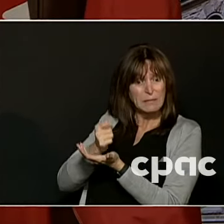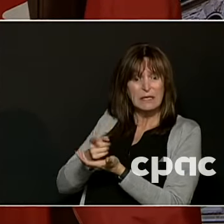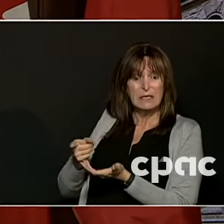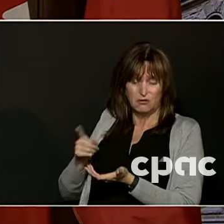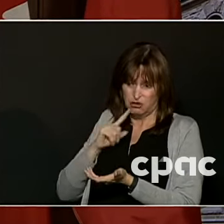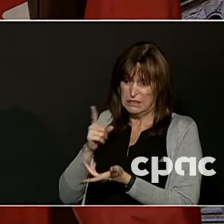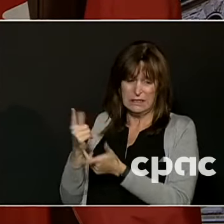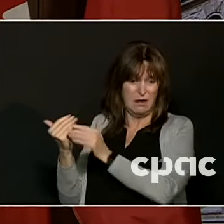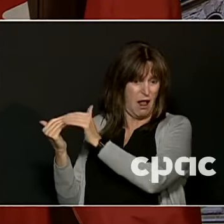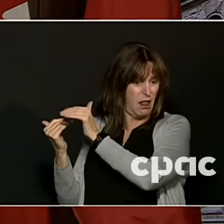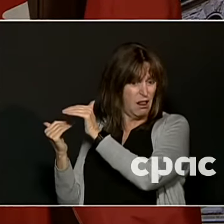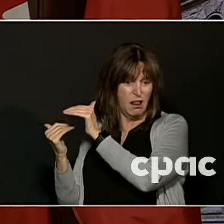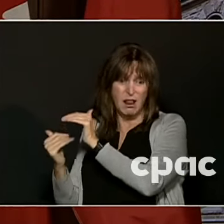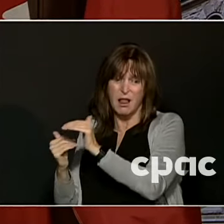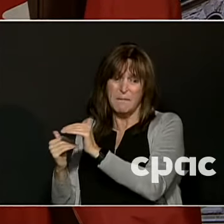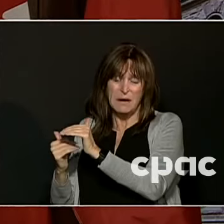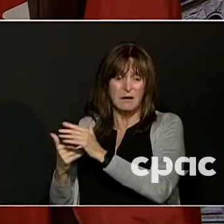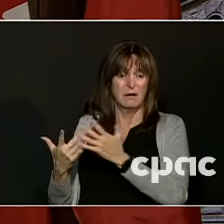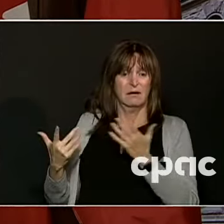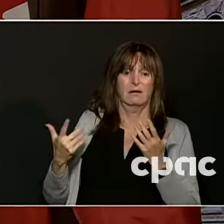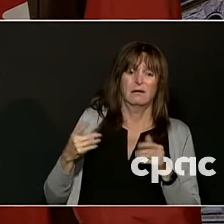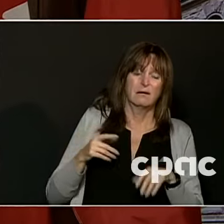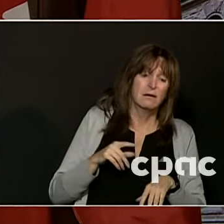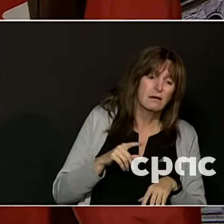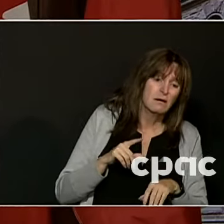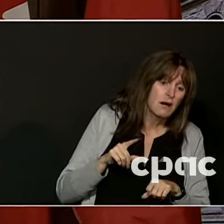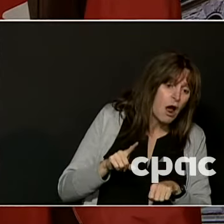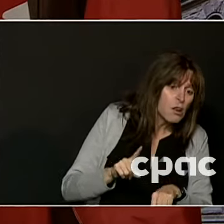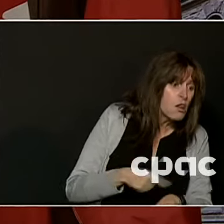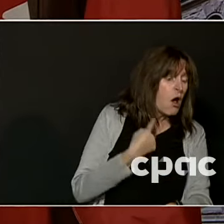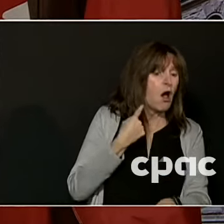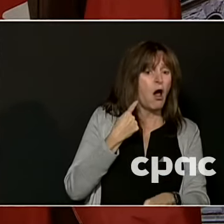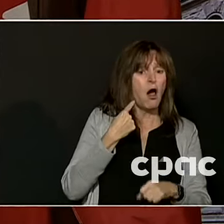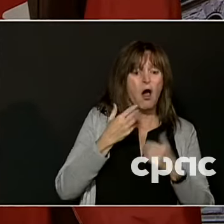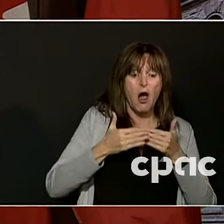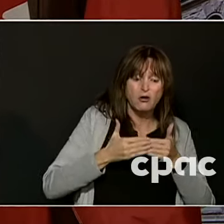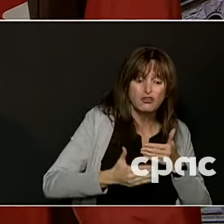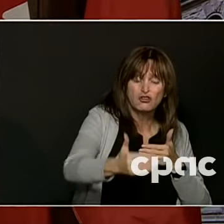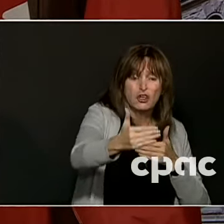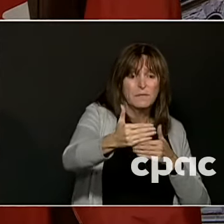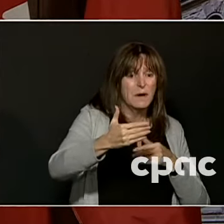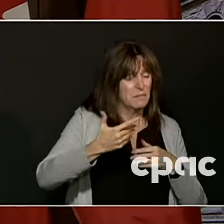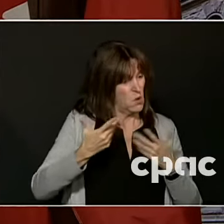long-term consequences in terms of health and access to services because of this delay in treatment.